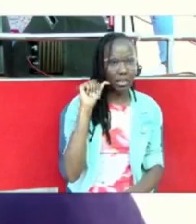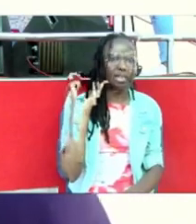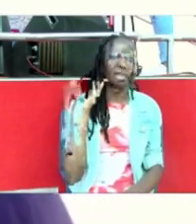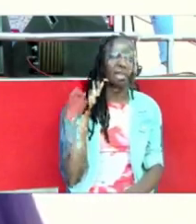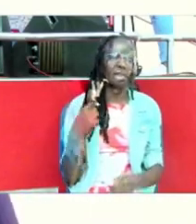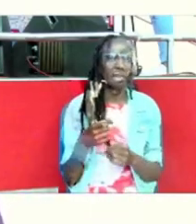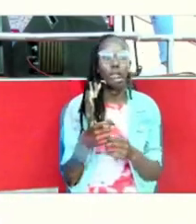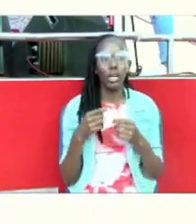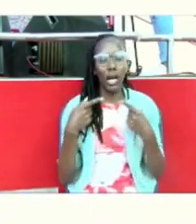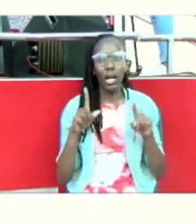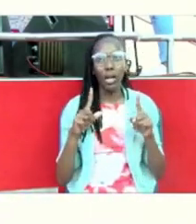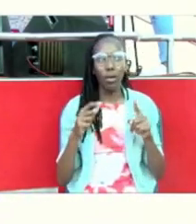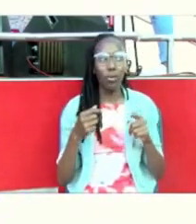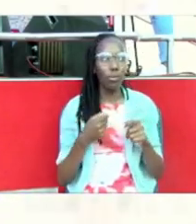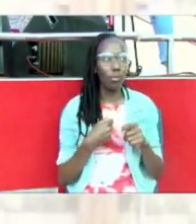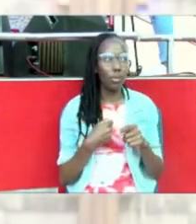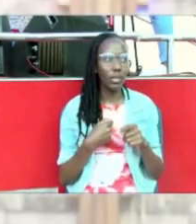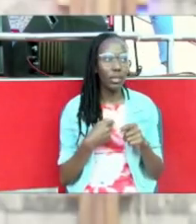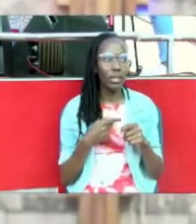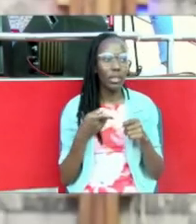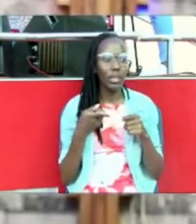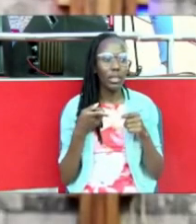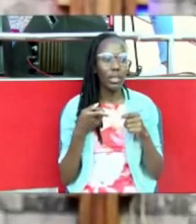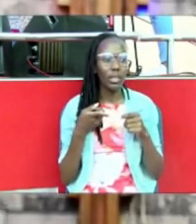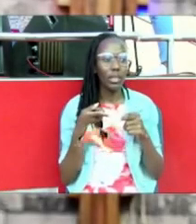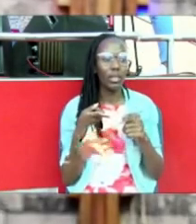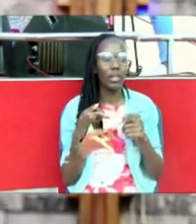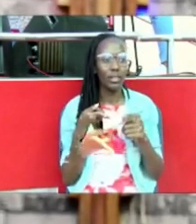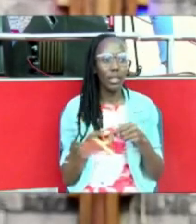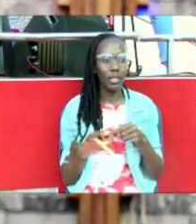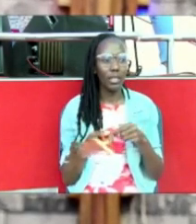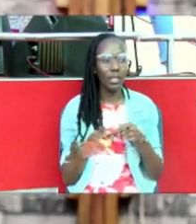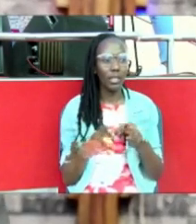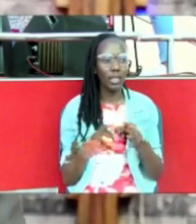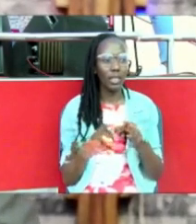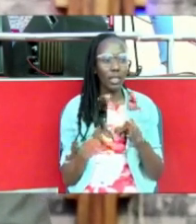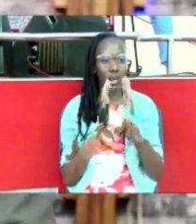for allowing me to be here, and also the pastoral team.